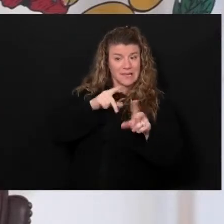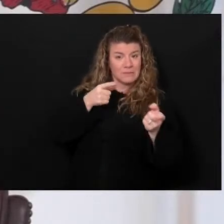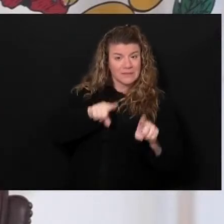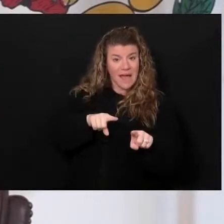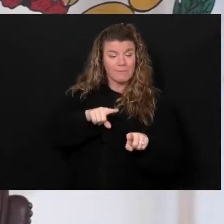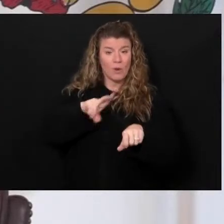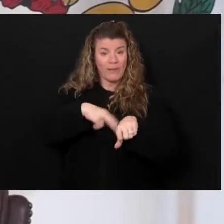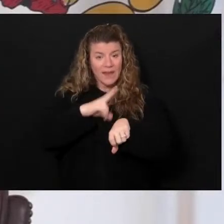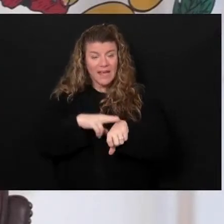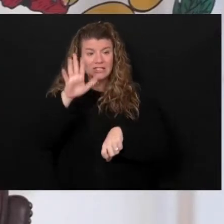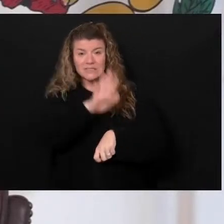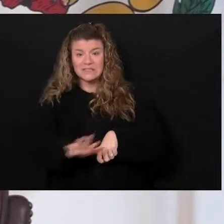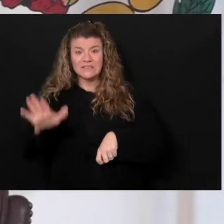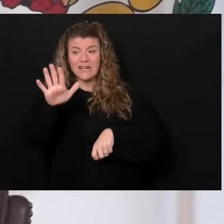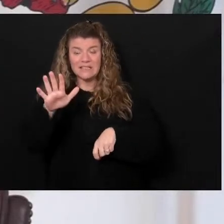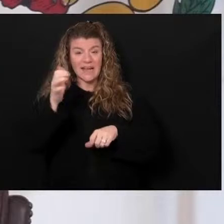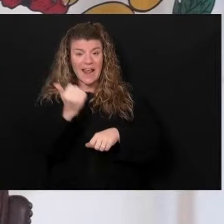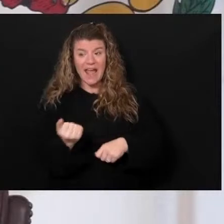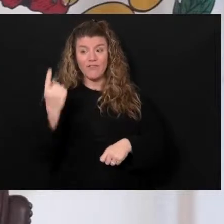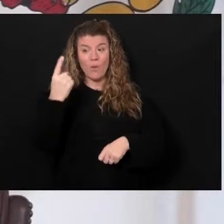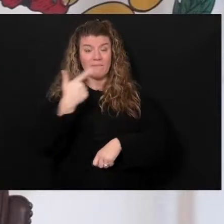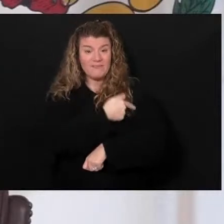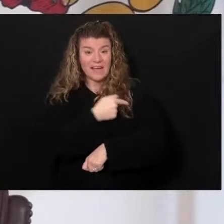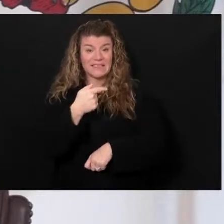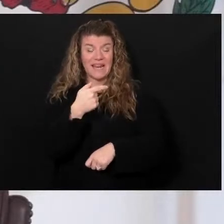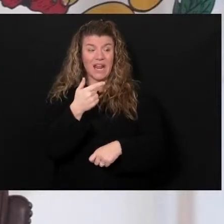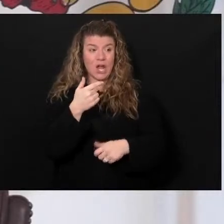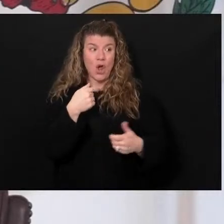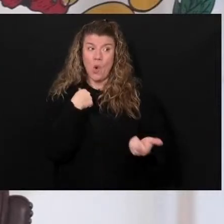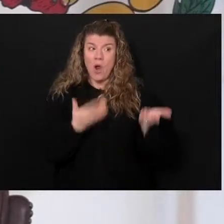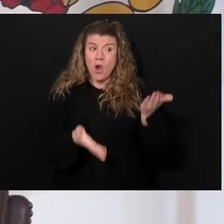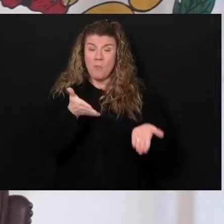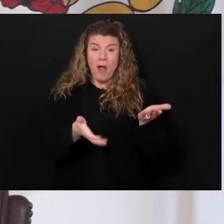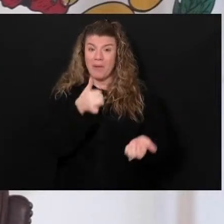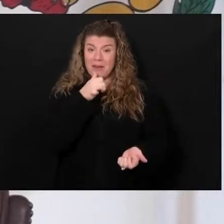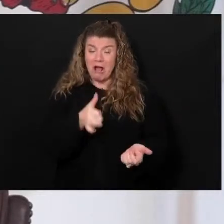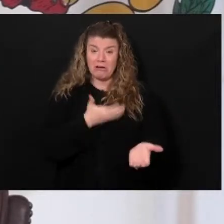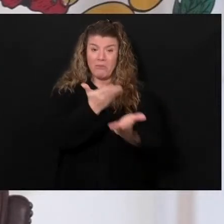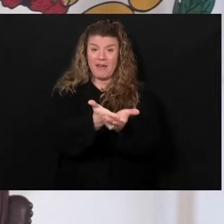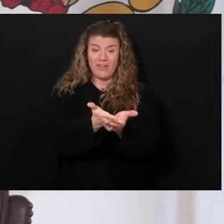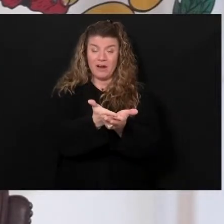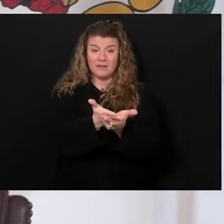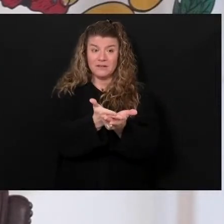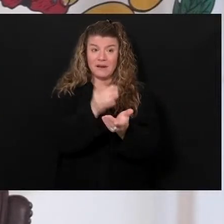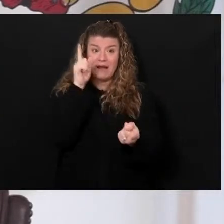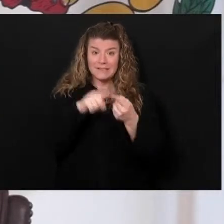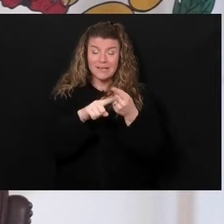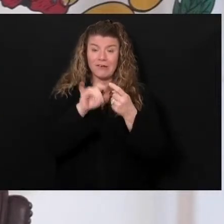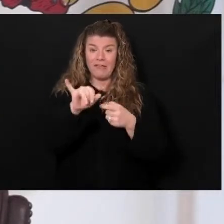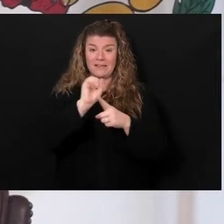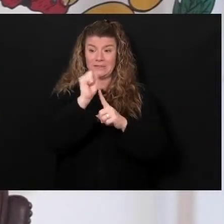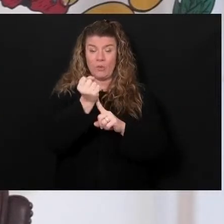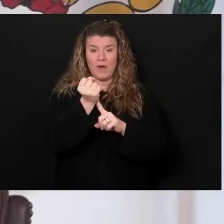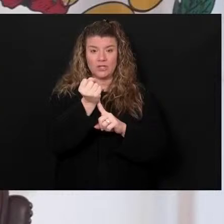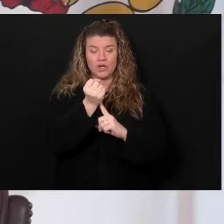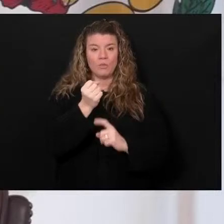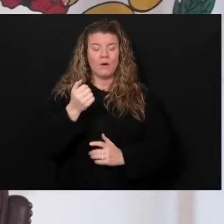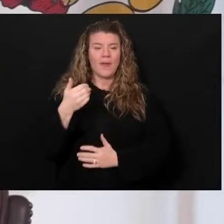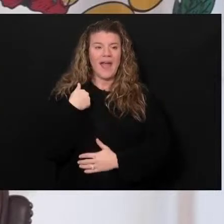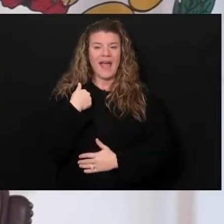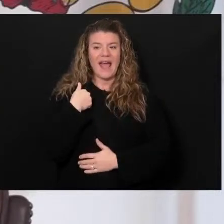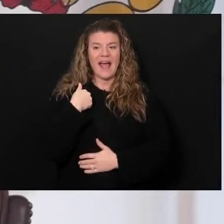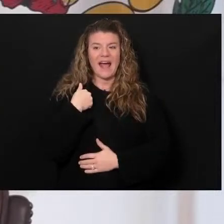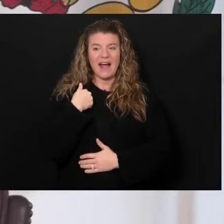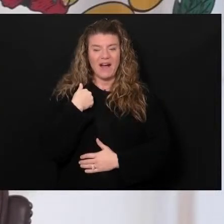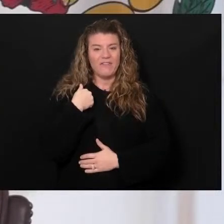our nation and it being vaccinated and everything, we're probably not going to get there until we get to a situation to where we've got that